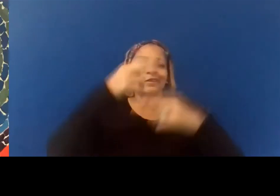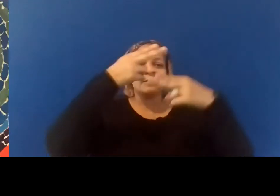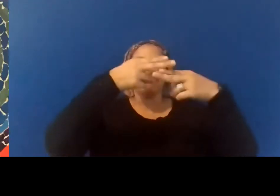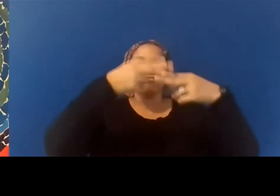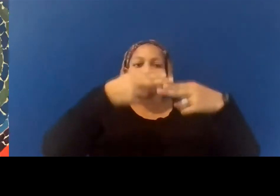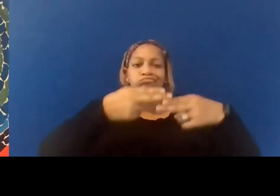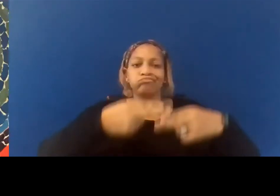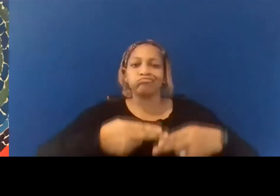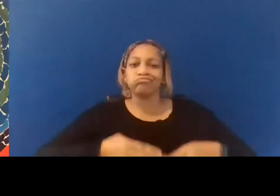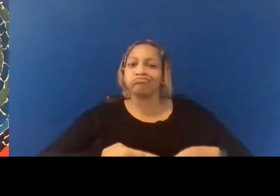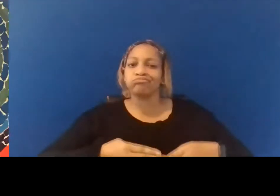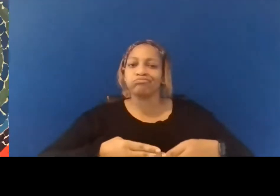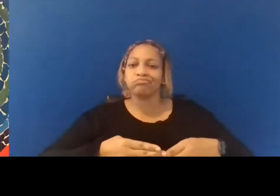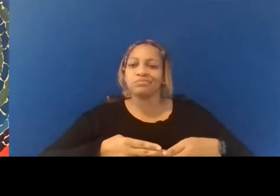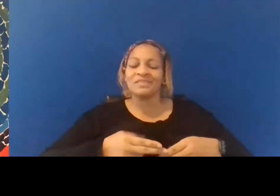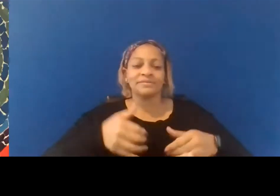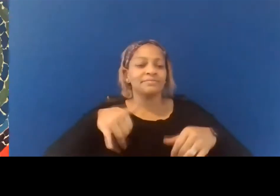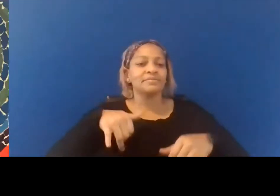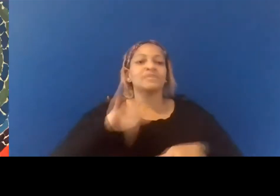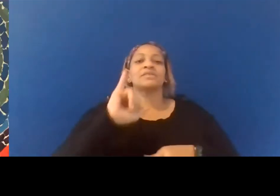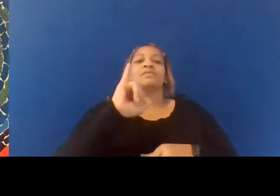is God.